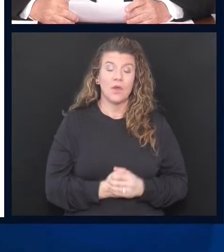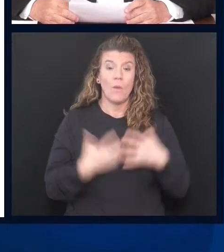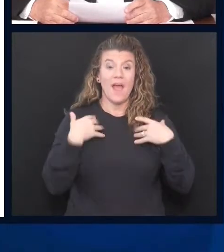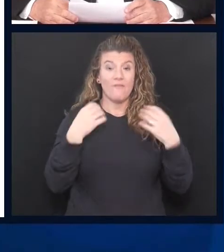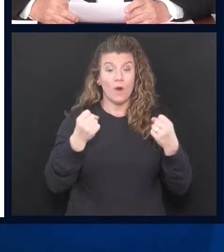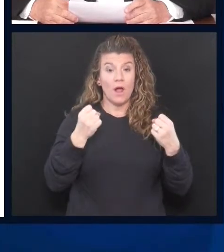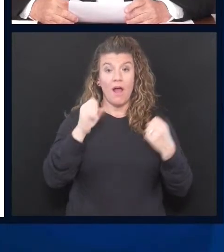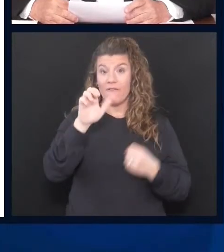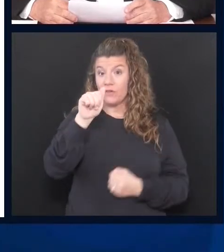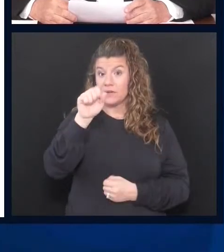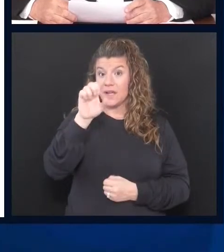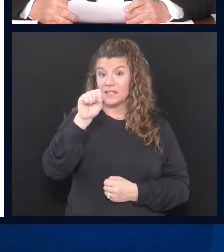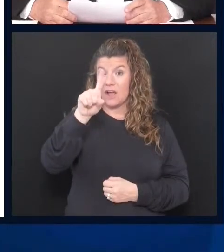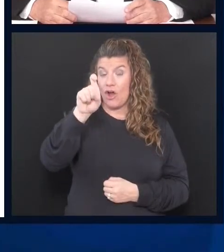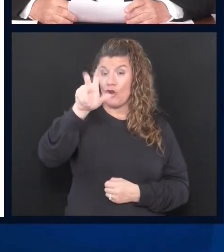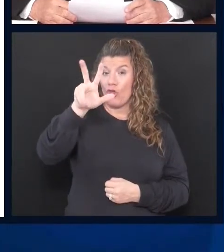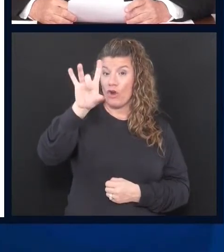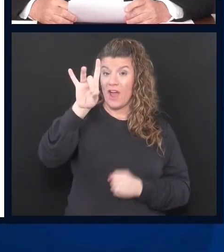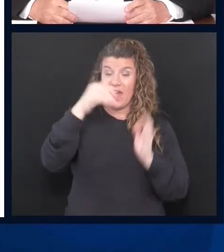recovered cases of